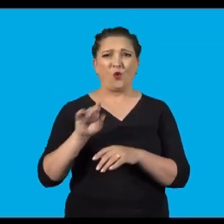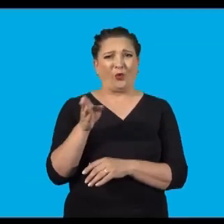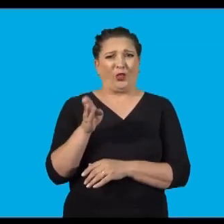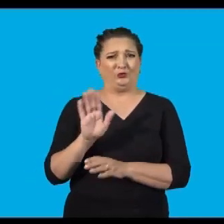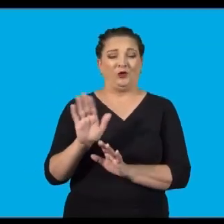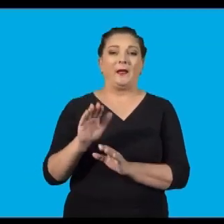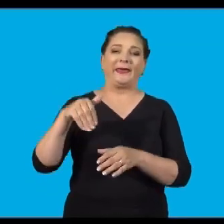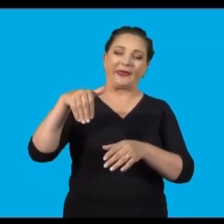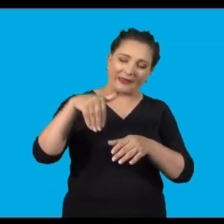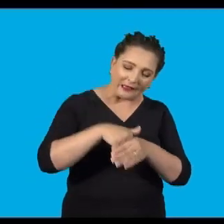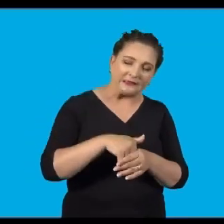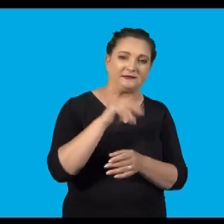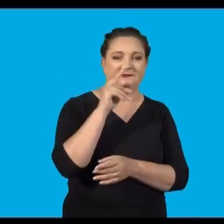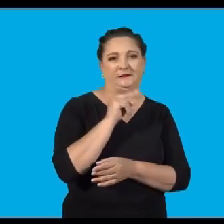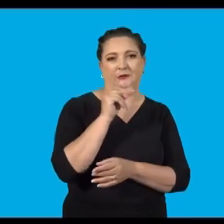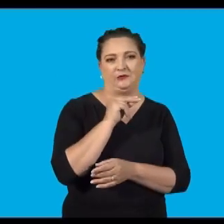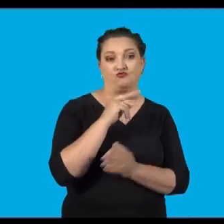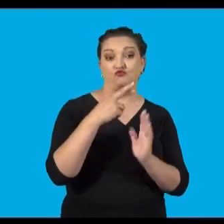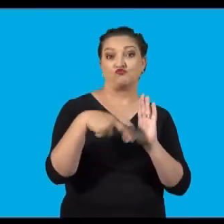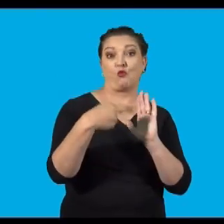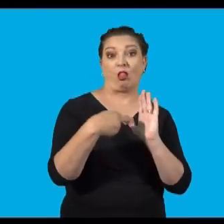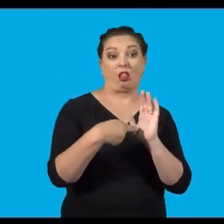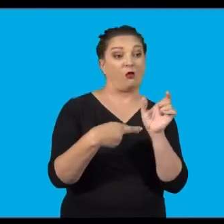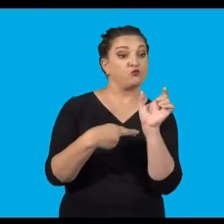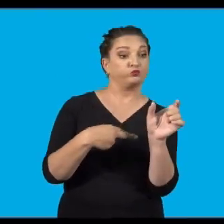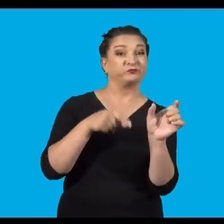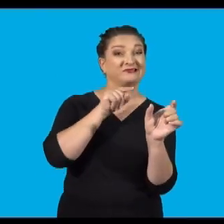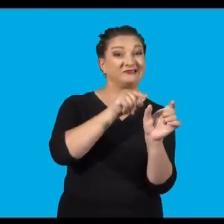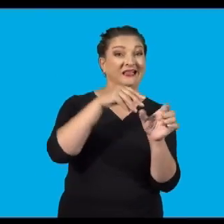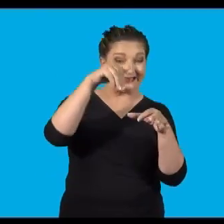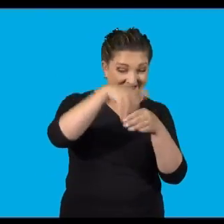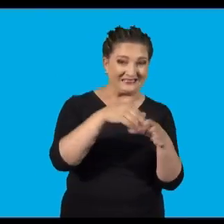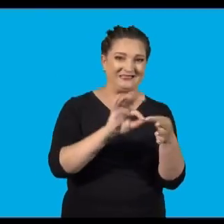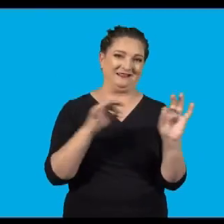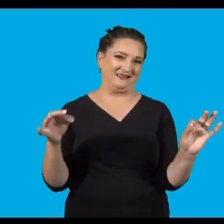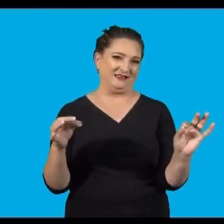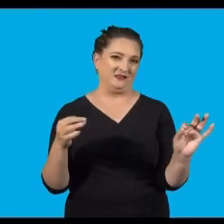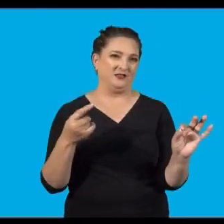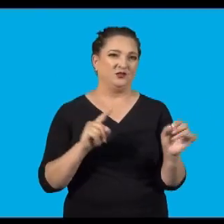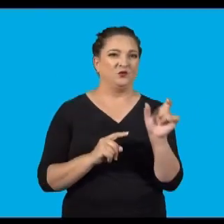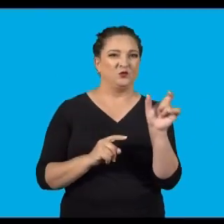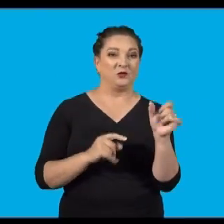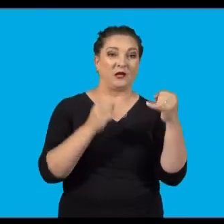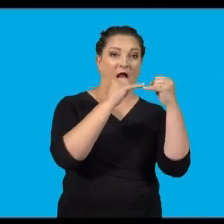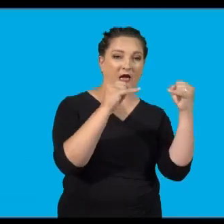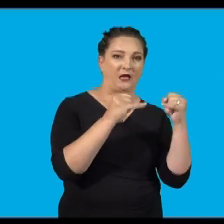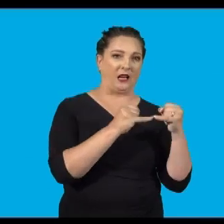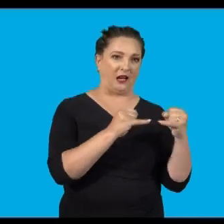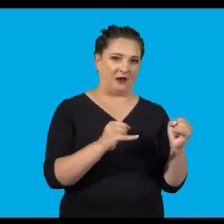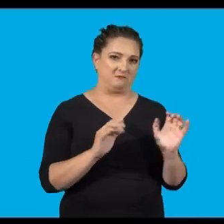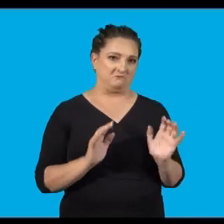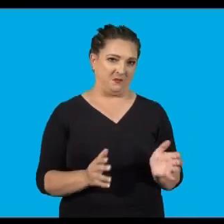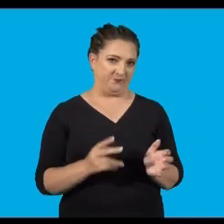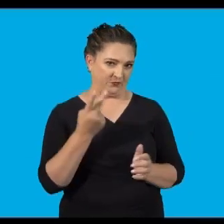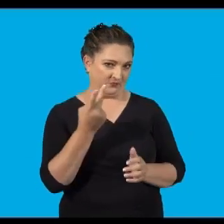those. We're looking for the part of speech, okay? What role does this word play in the sentence? So in this case, we're looking for the